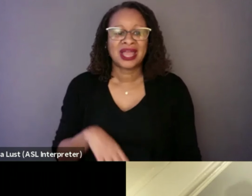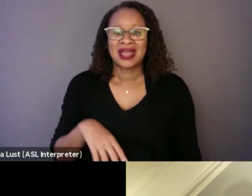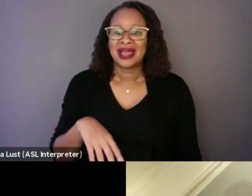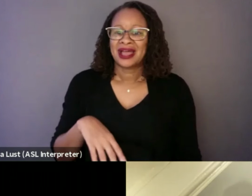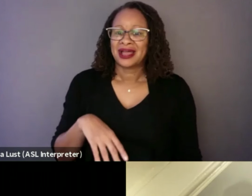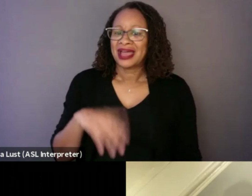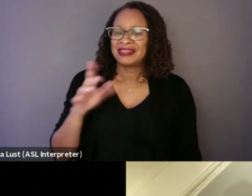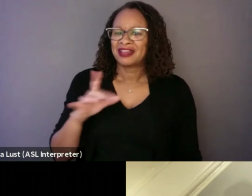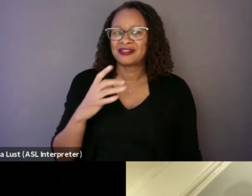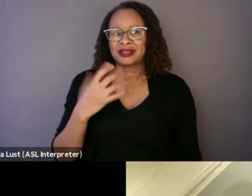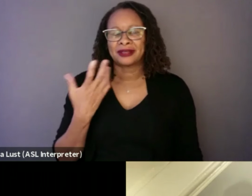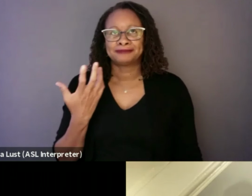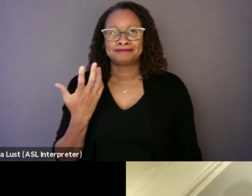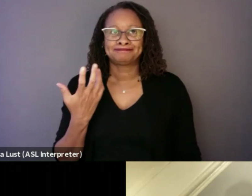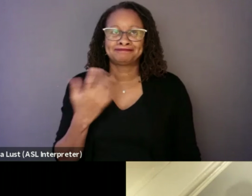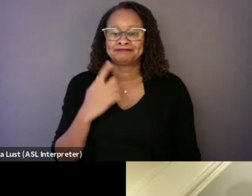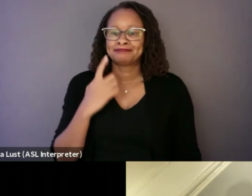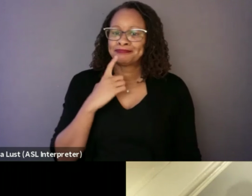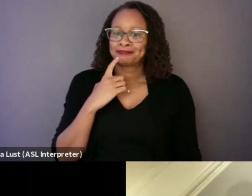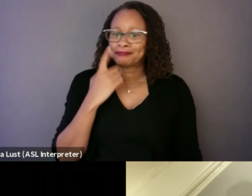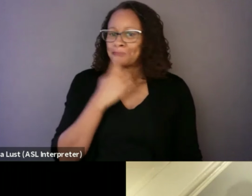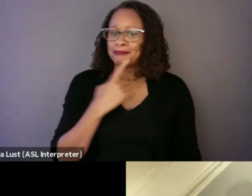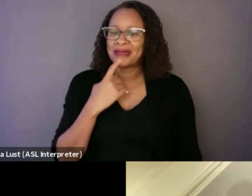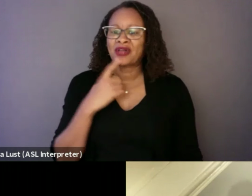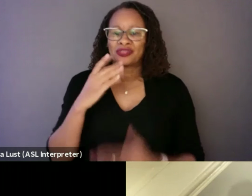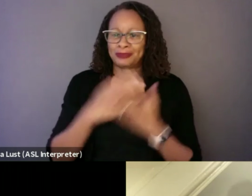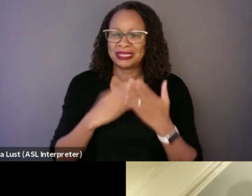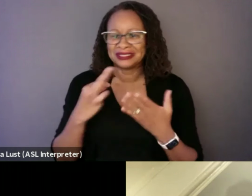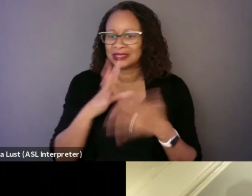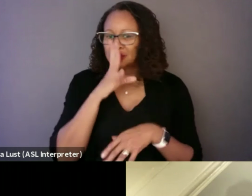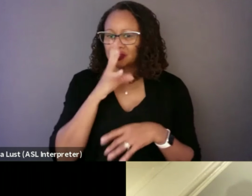the ruling party, ZANU-PF.